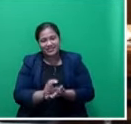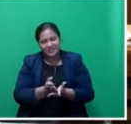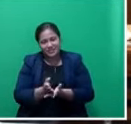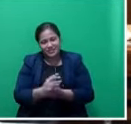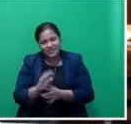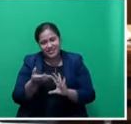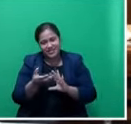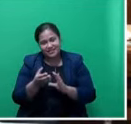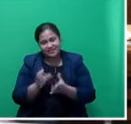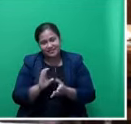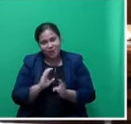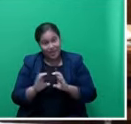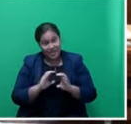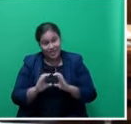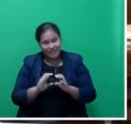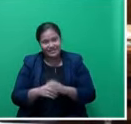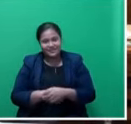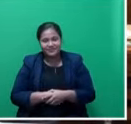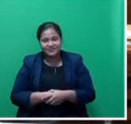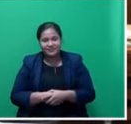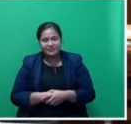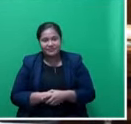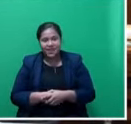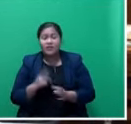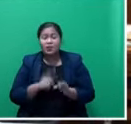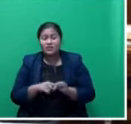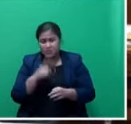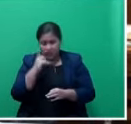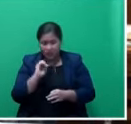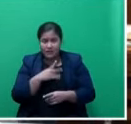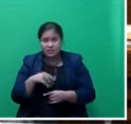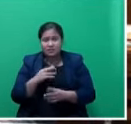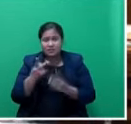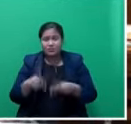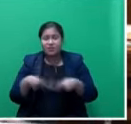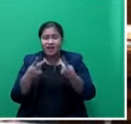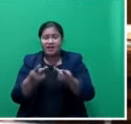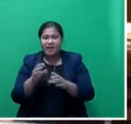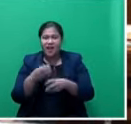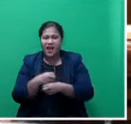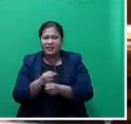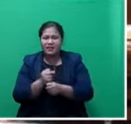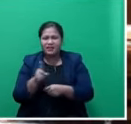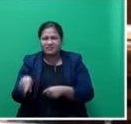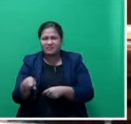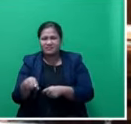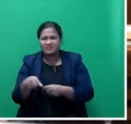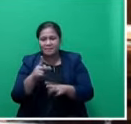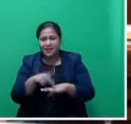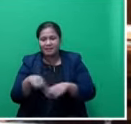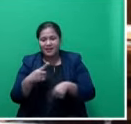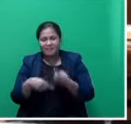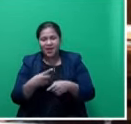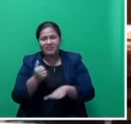Communications. And the question is, can the Minister provide an update to Parliament on the status of government